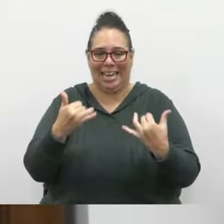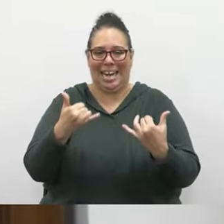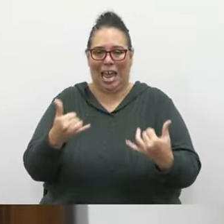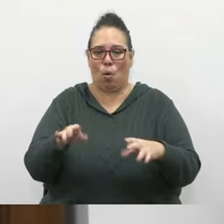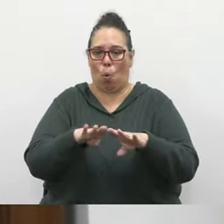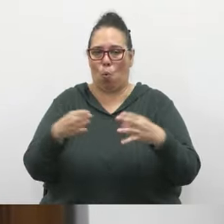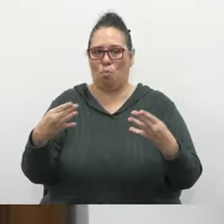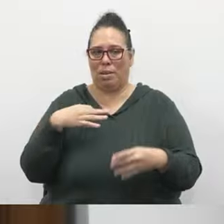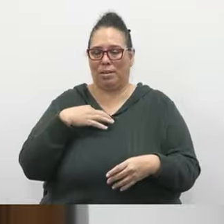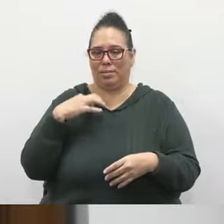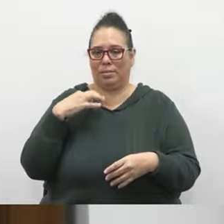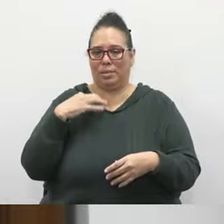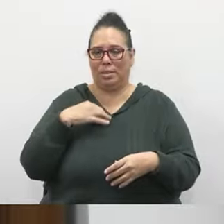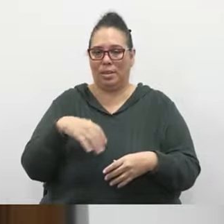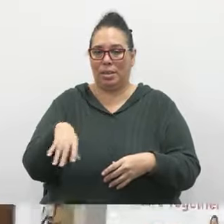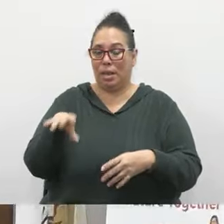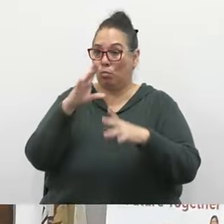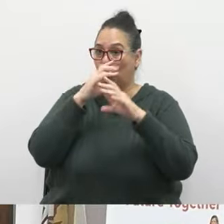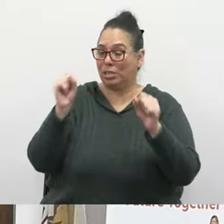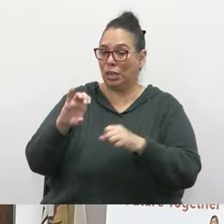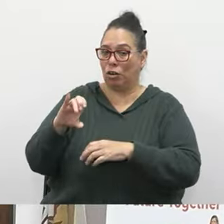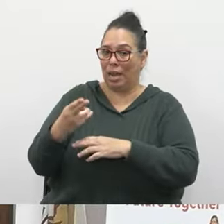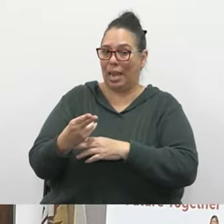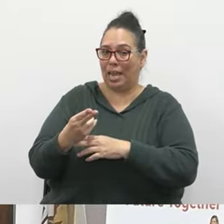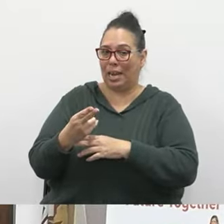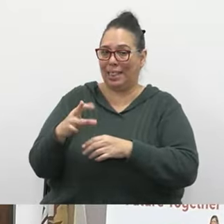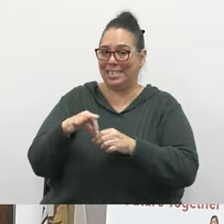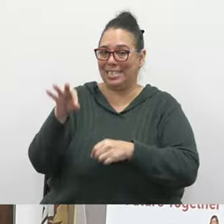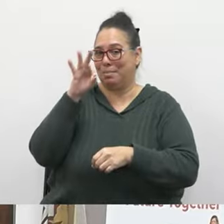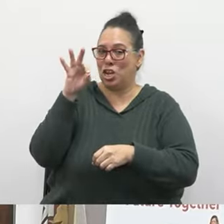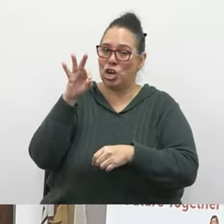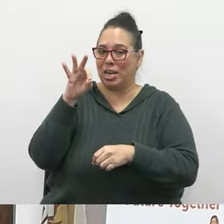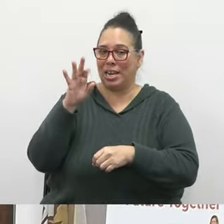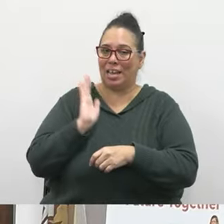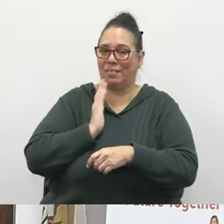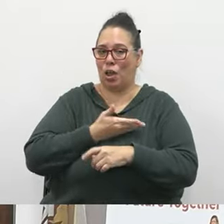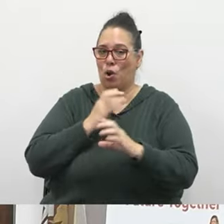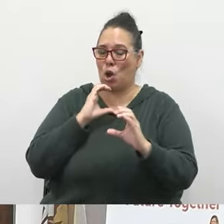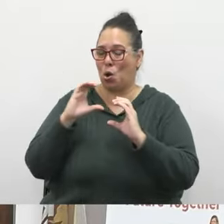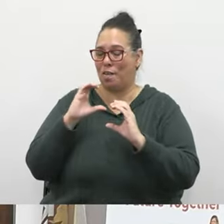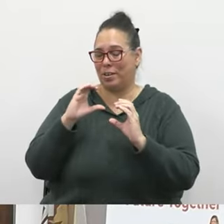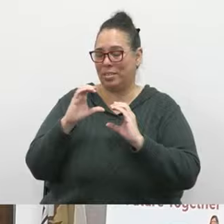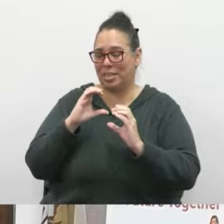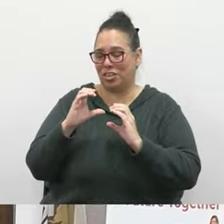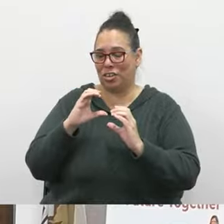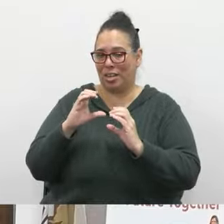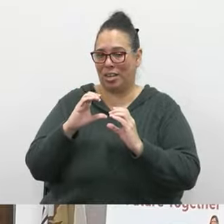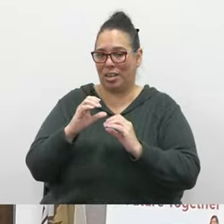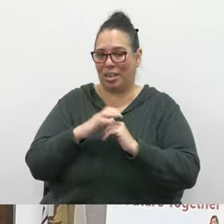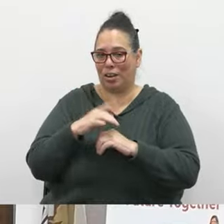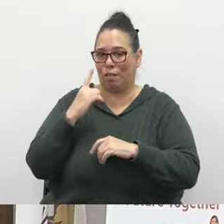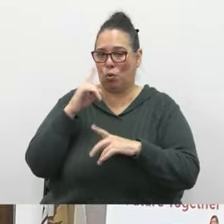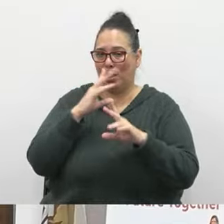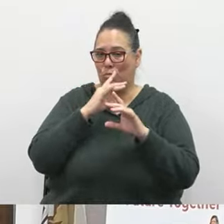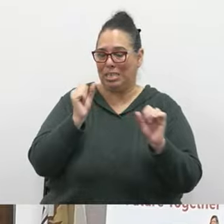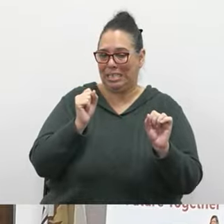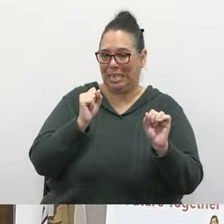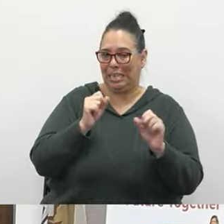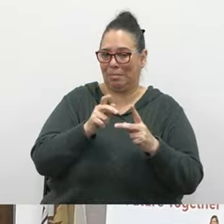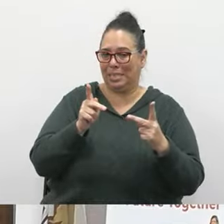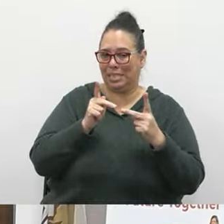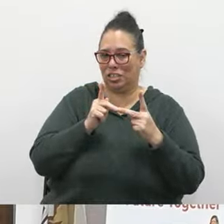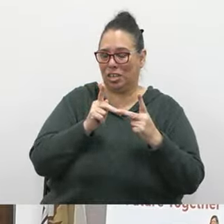open. President Crackhead, I nominate, in the spirit of our conversation, for the president position,